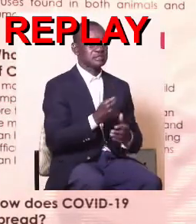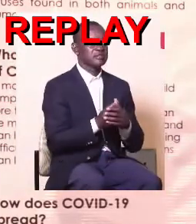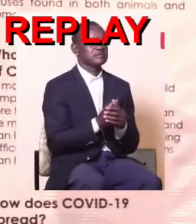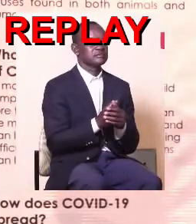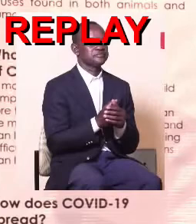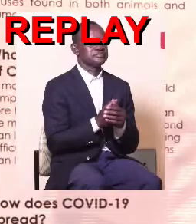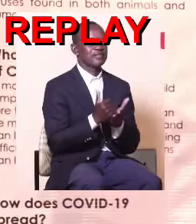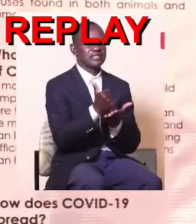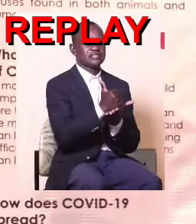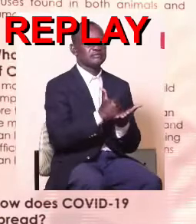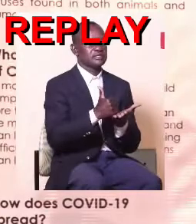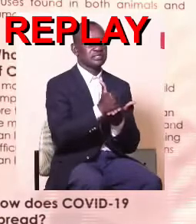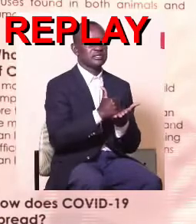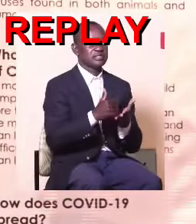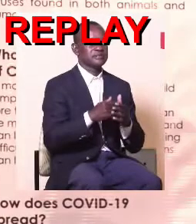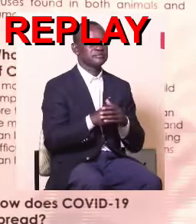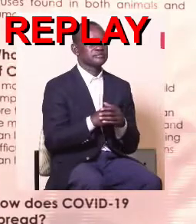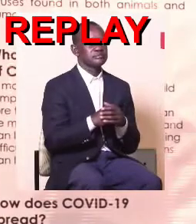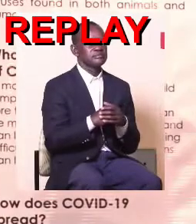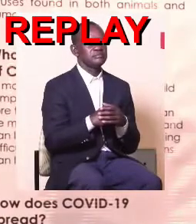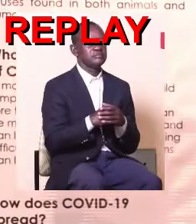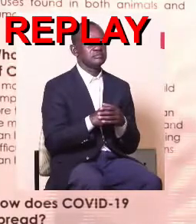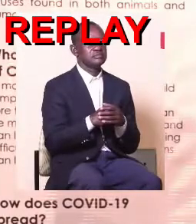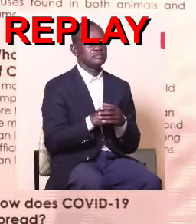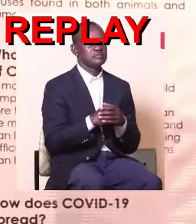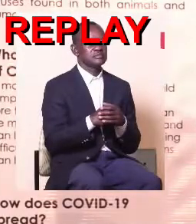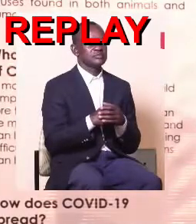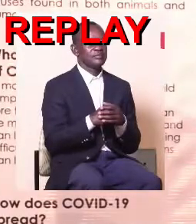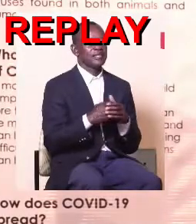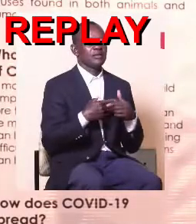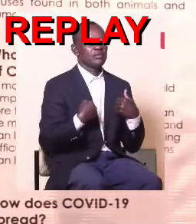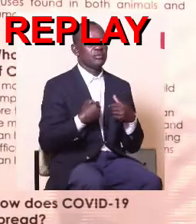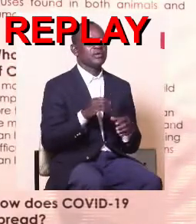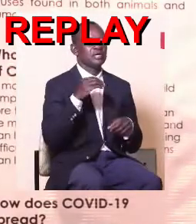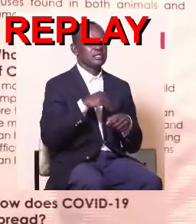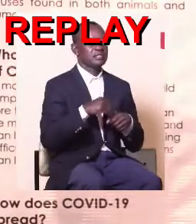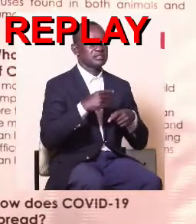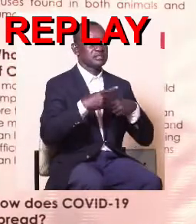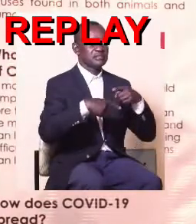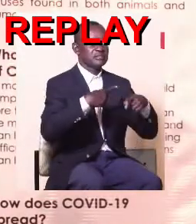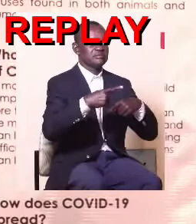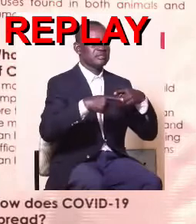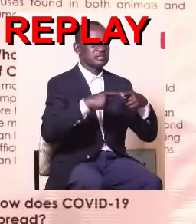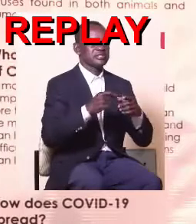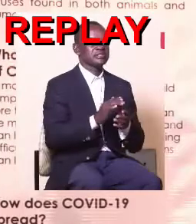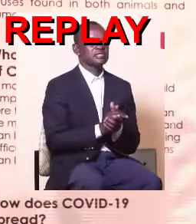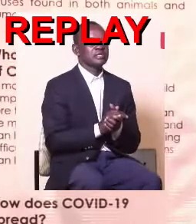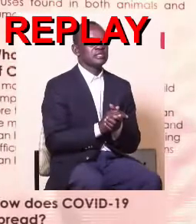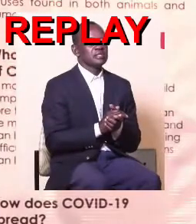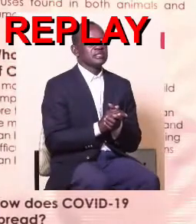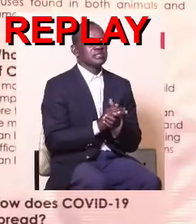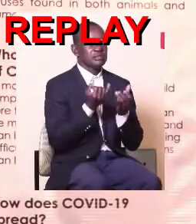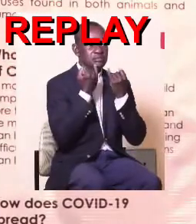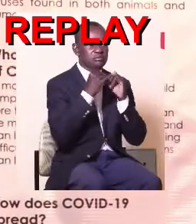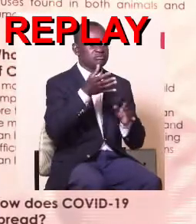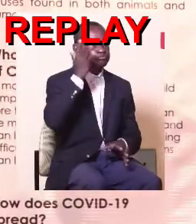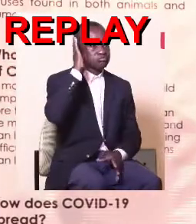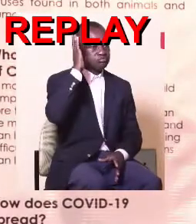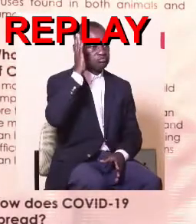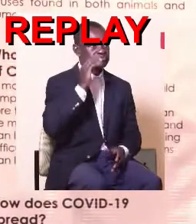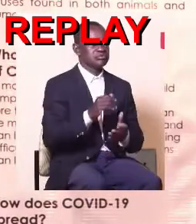very clear. And we were just in the process to issue that statement. It's very short, and I